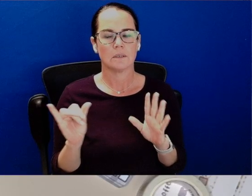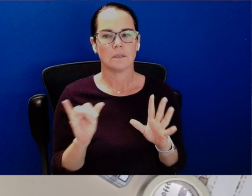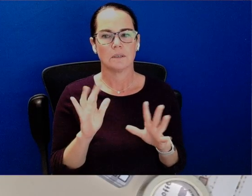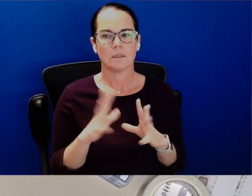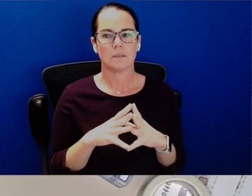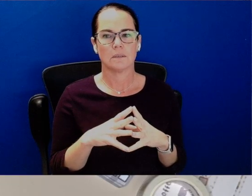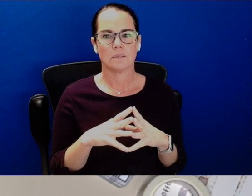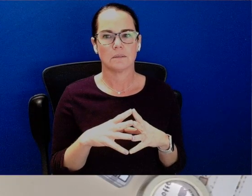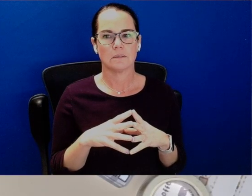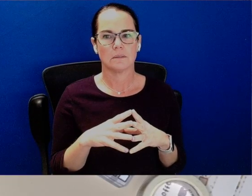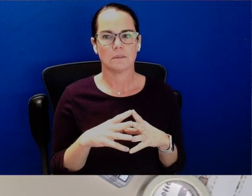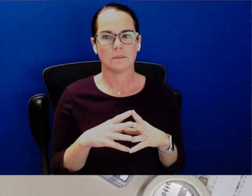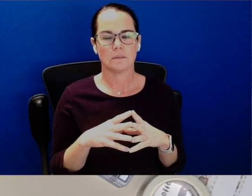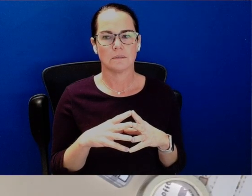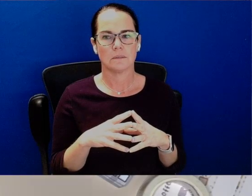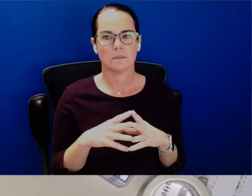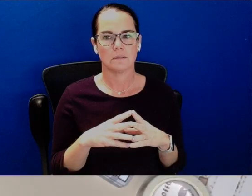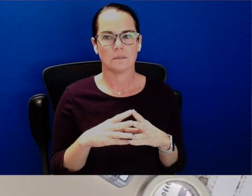I'll use those.